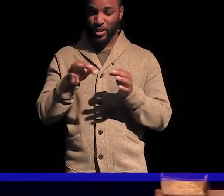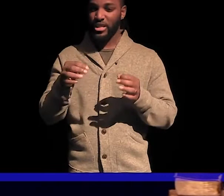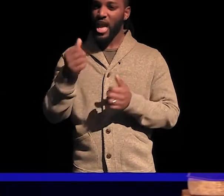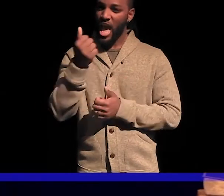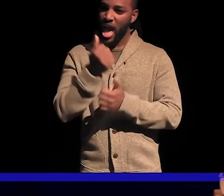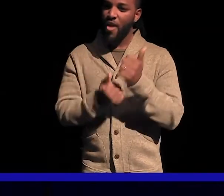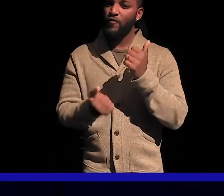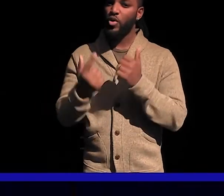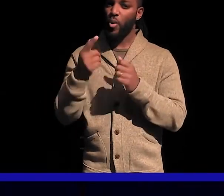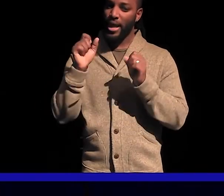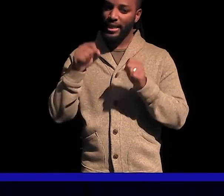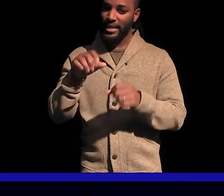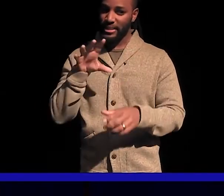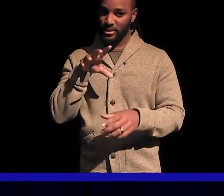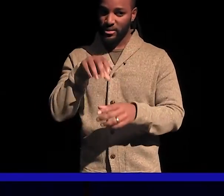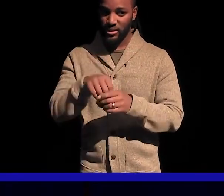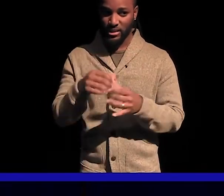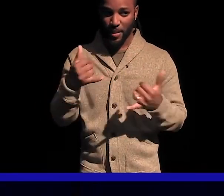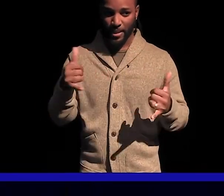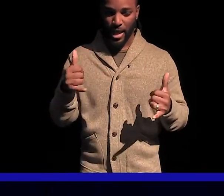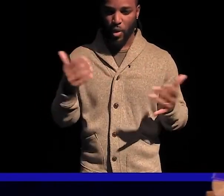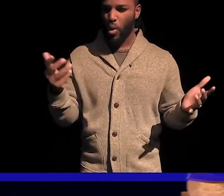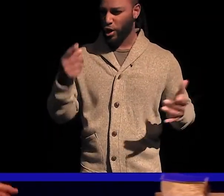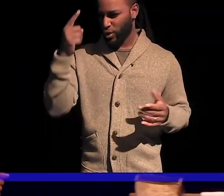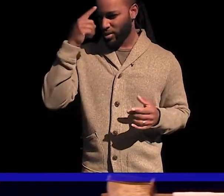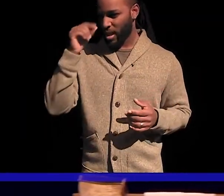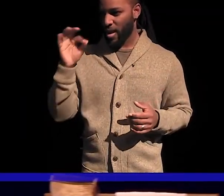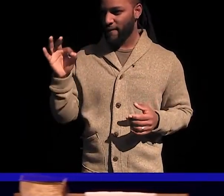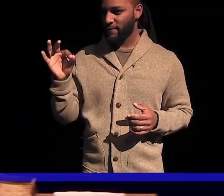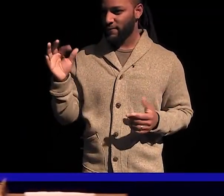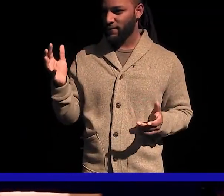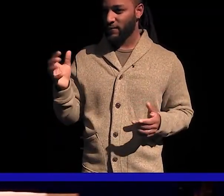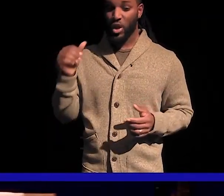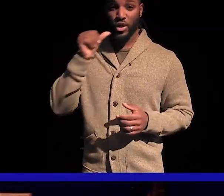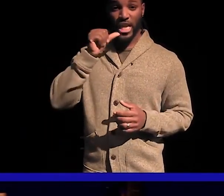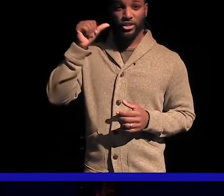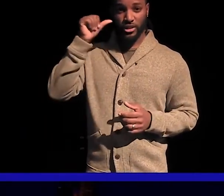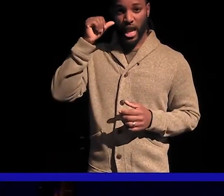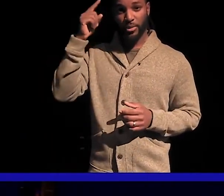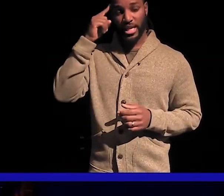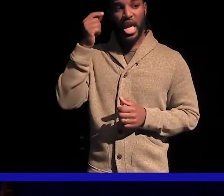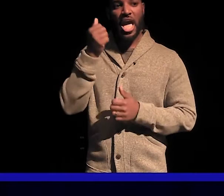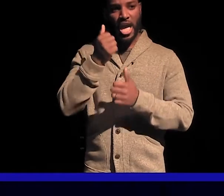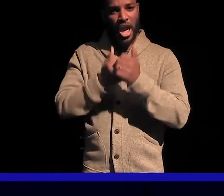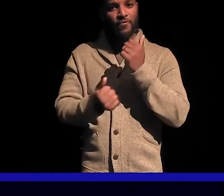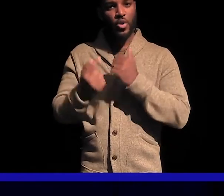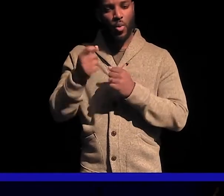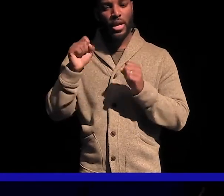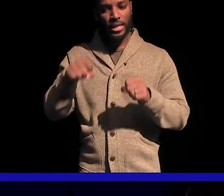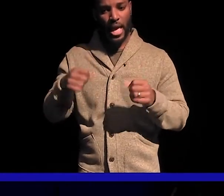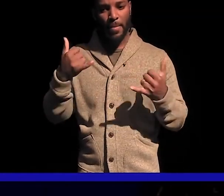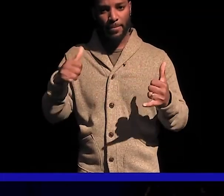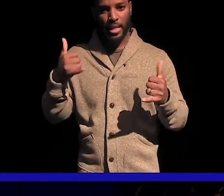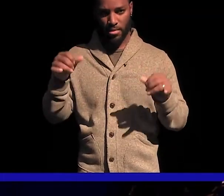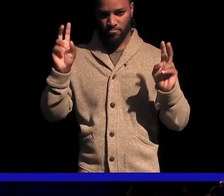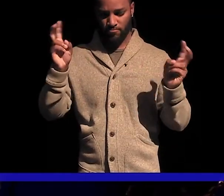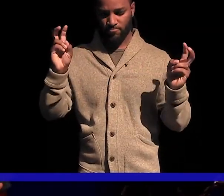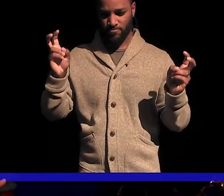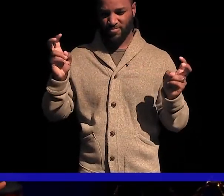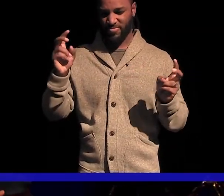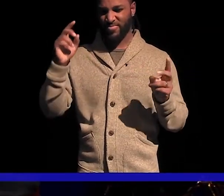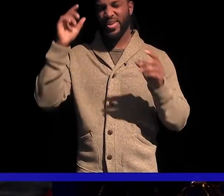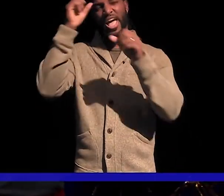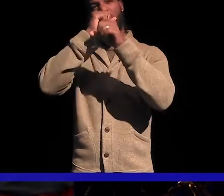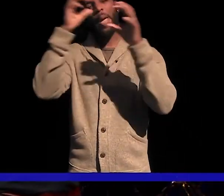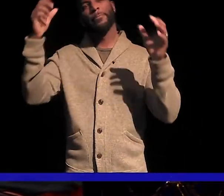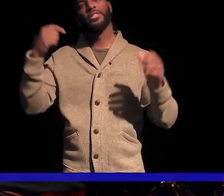to play, what do you think of? So yesterday, as I was thinking about everyone gets to play, the image that came to my mind was when